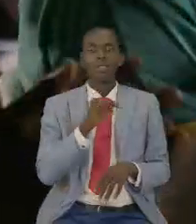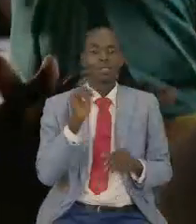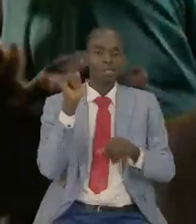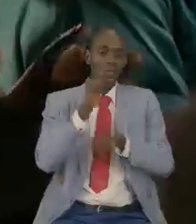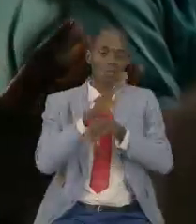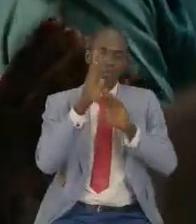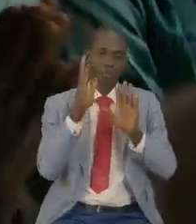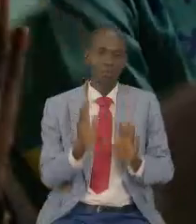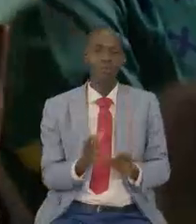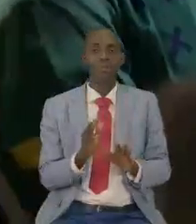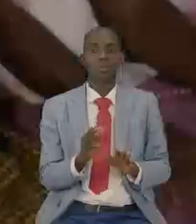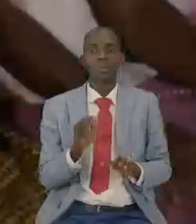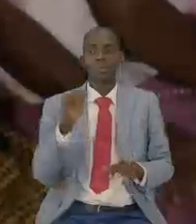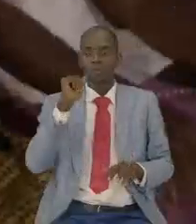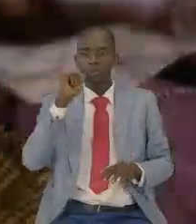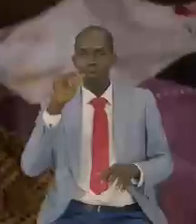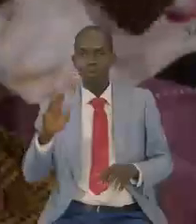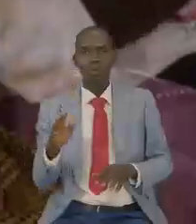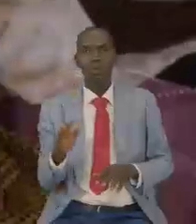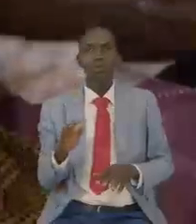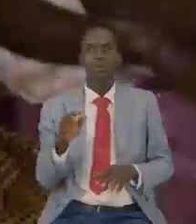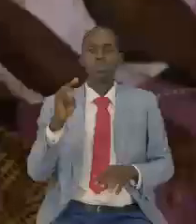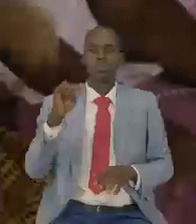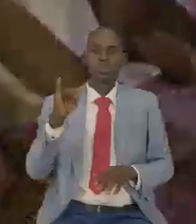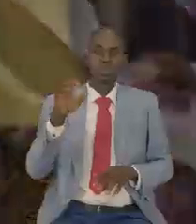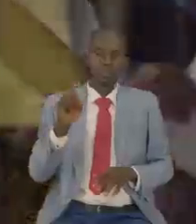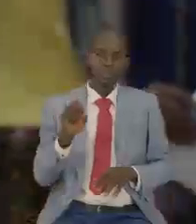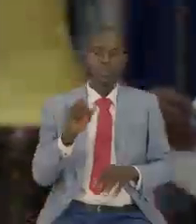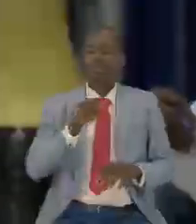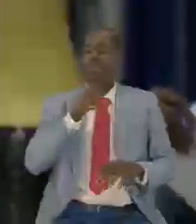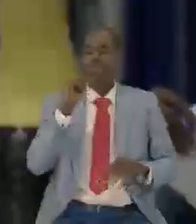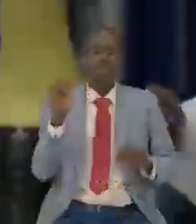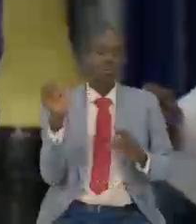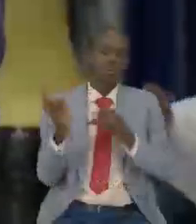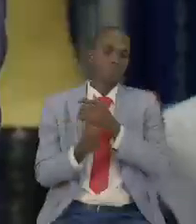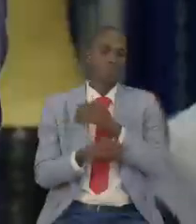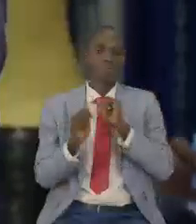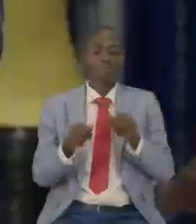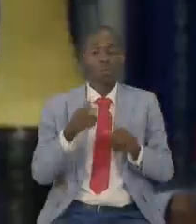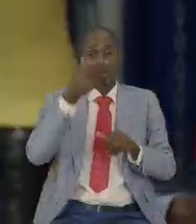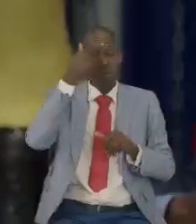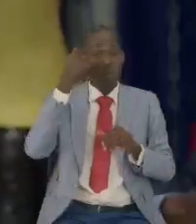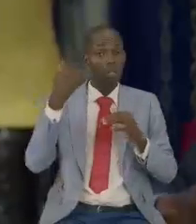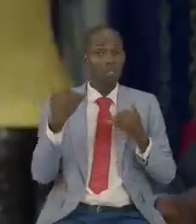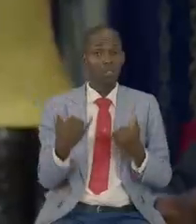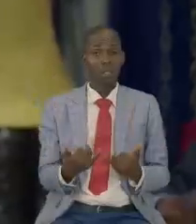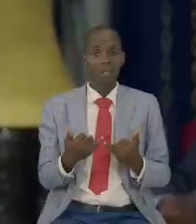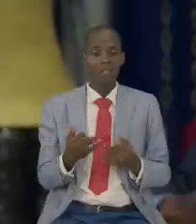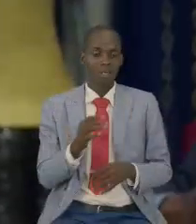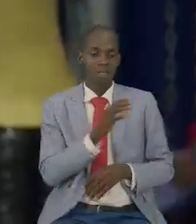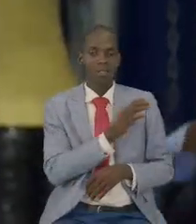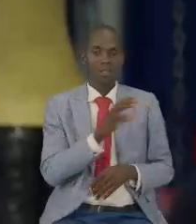Miss Unbeatable. Because now Christ dwells inside